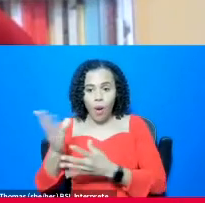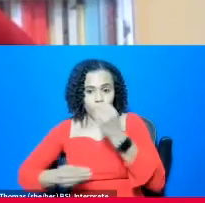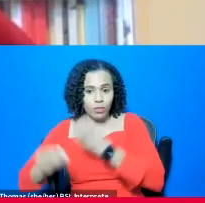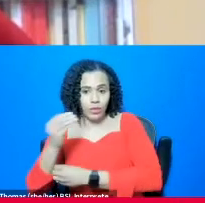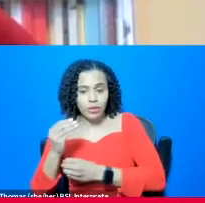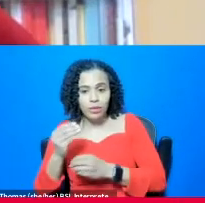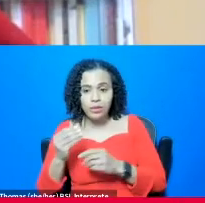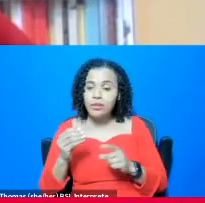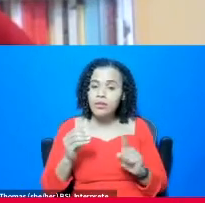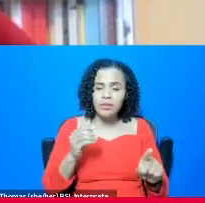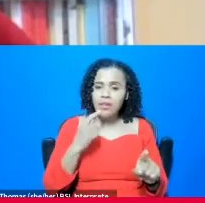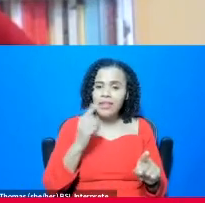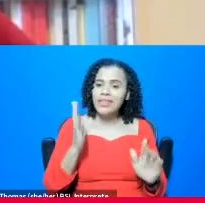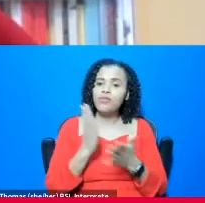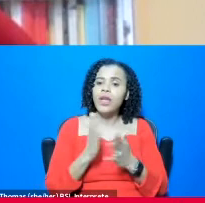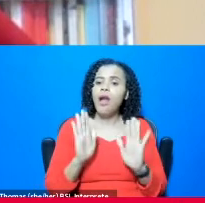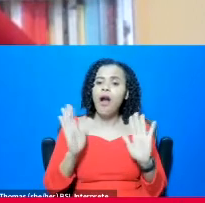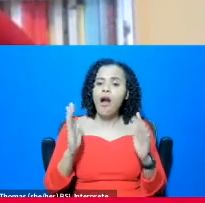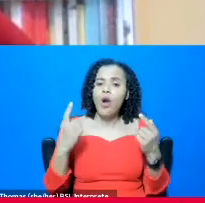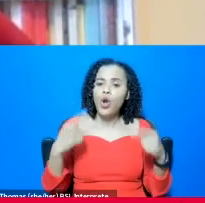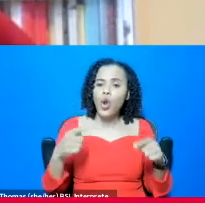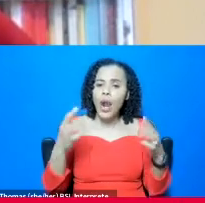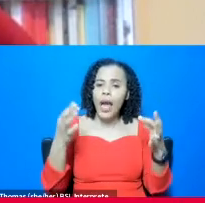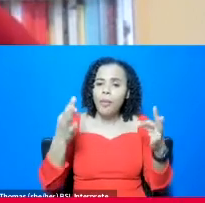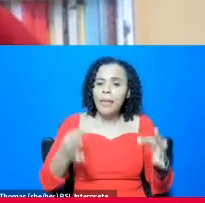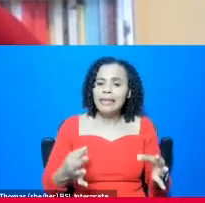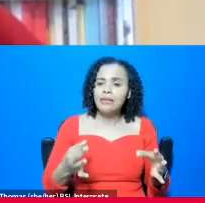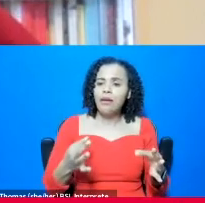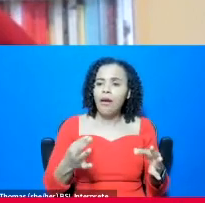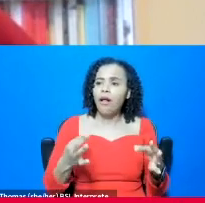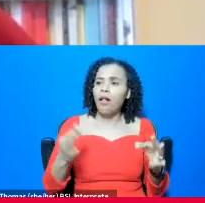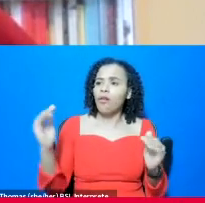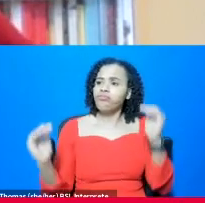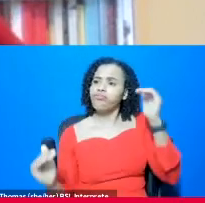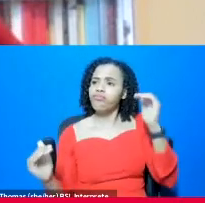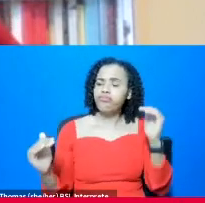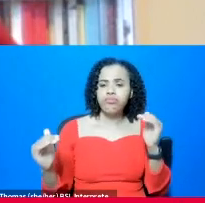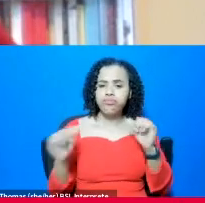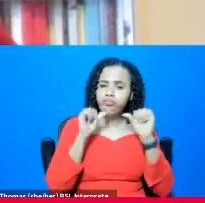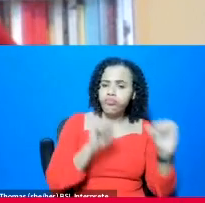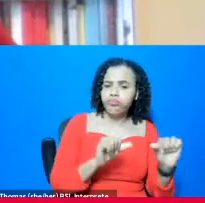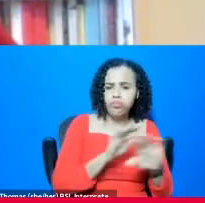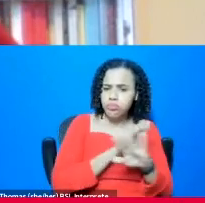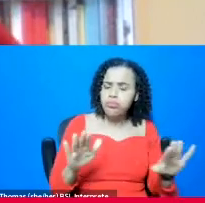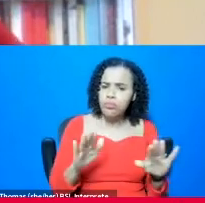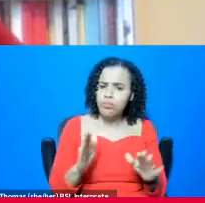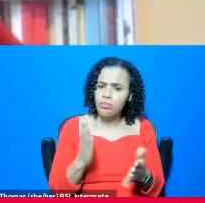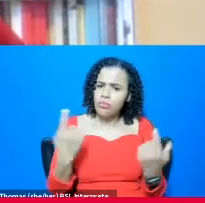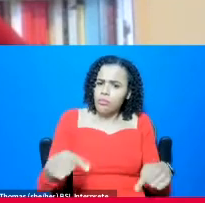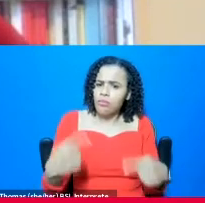political stance, and ultimately what they're doing is legal, and that's the important thing. So I want to ask you guys,